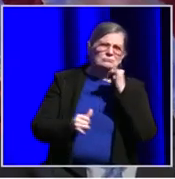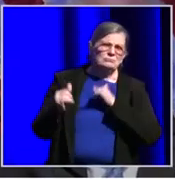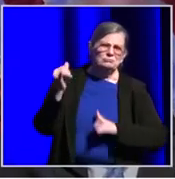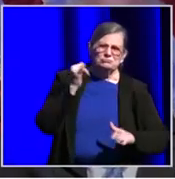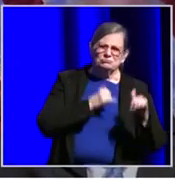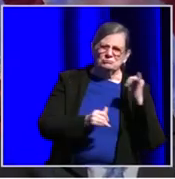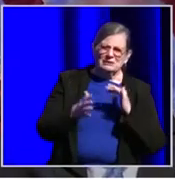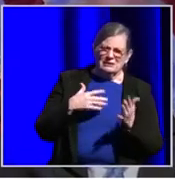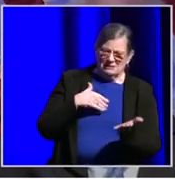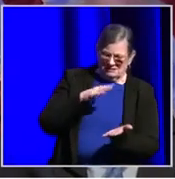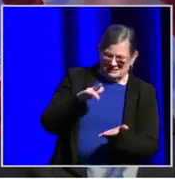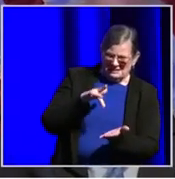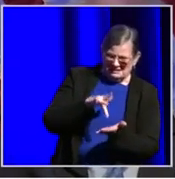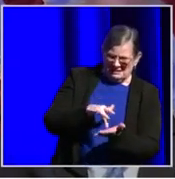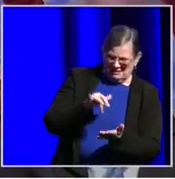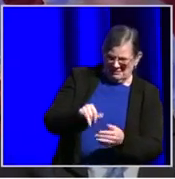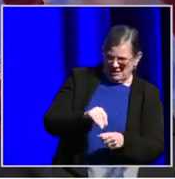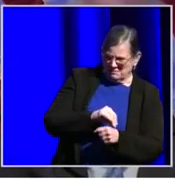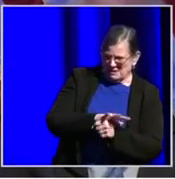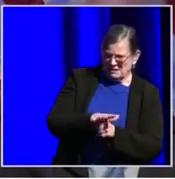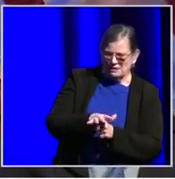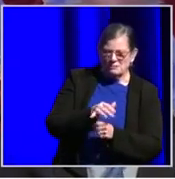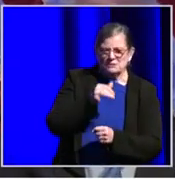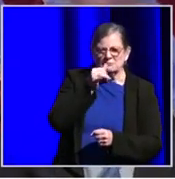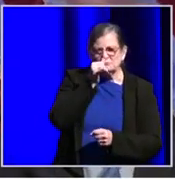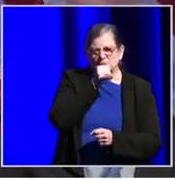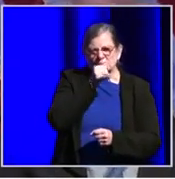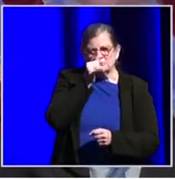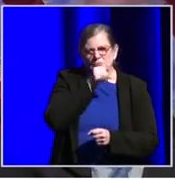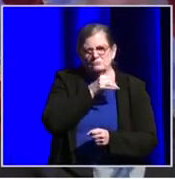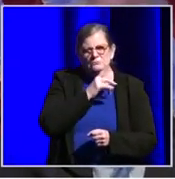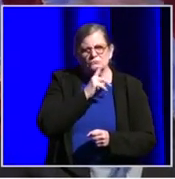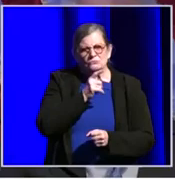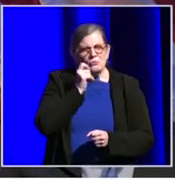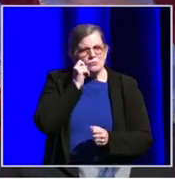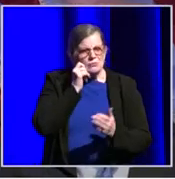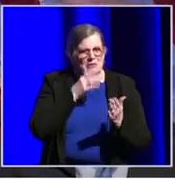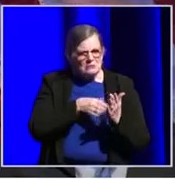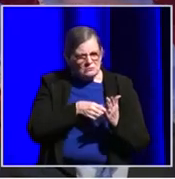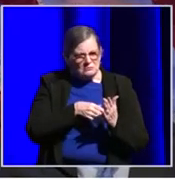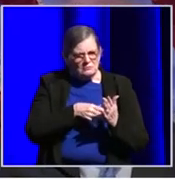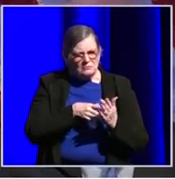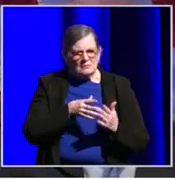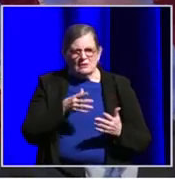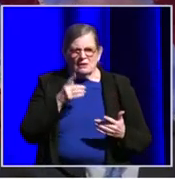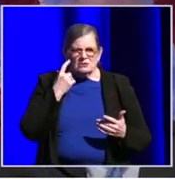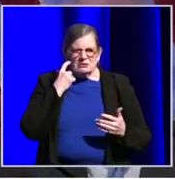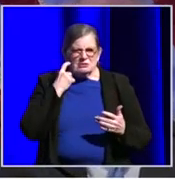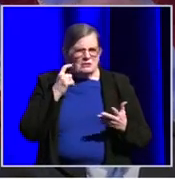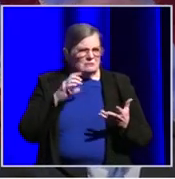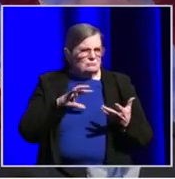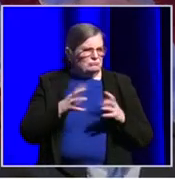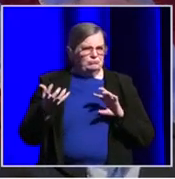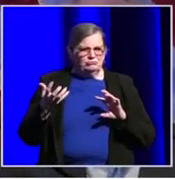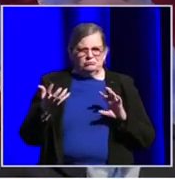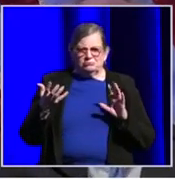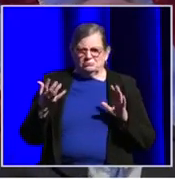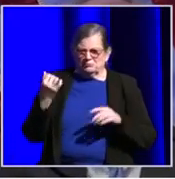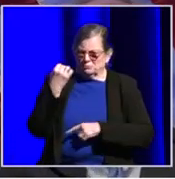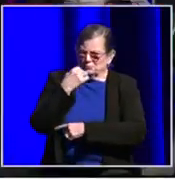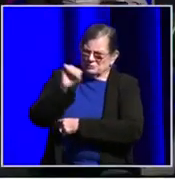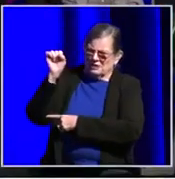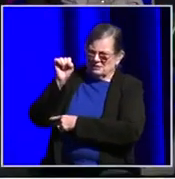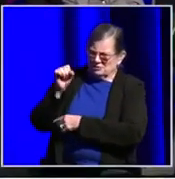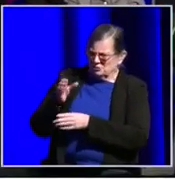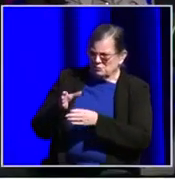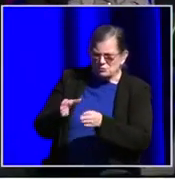pandemic, a racial reckoning brought protests and demonstrations to our streets.